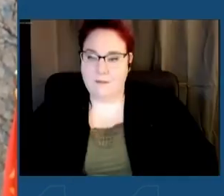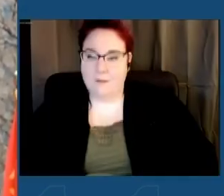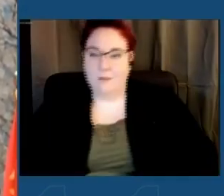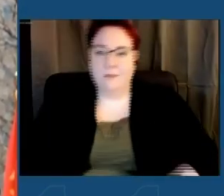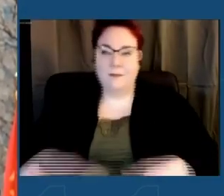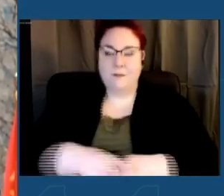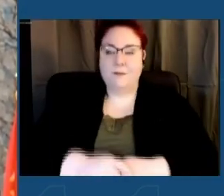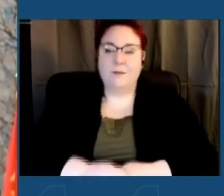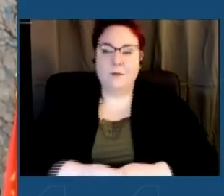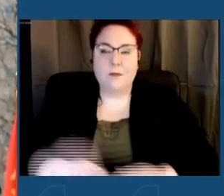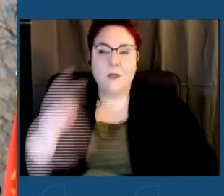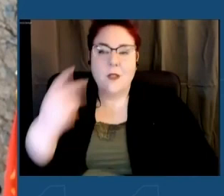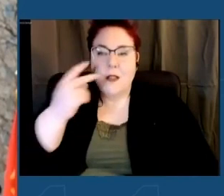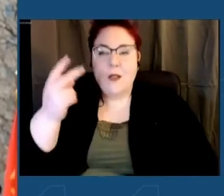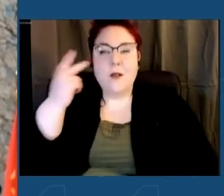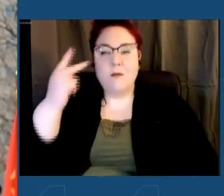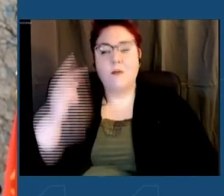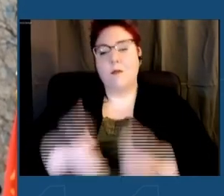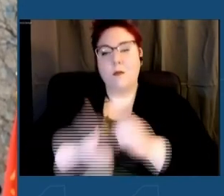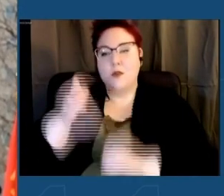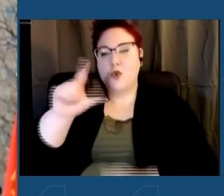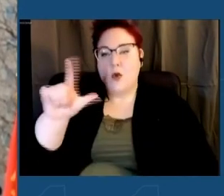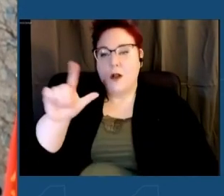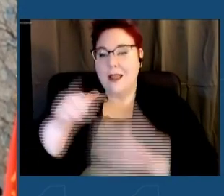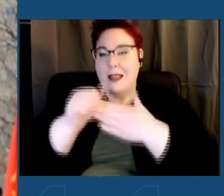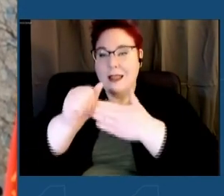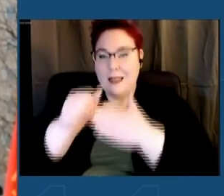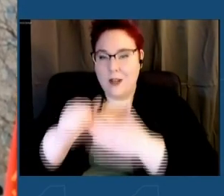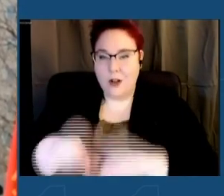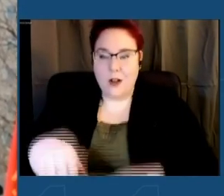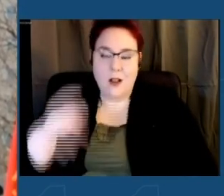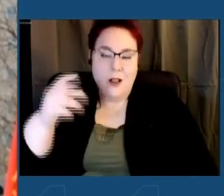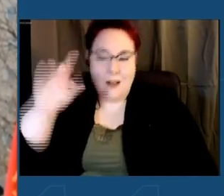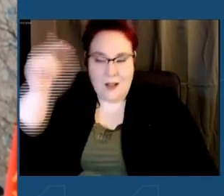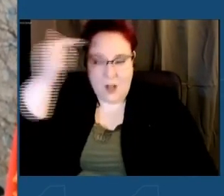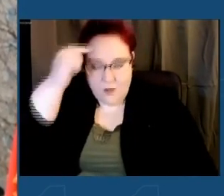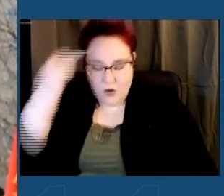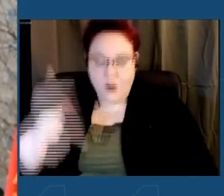Majority Leader Schumer, Governor Hochul, Mayor Adams.